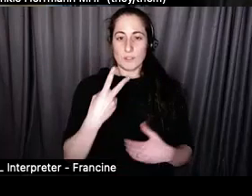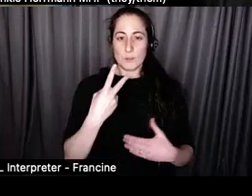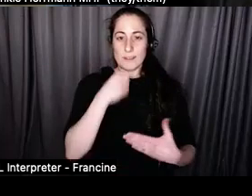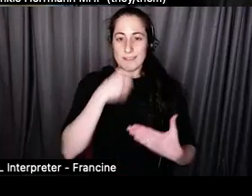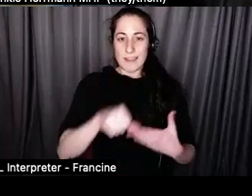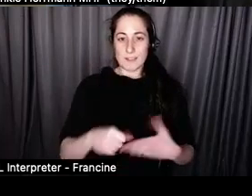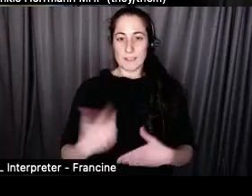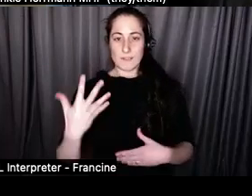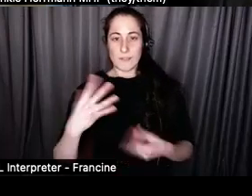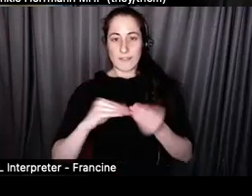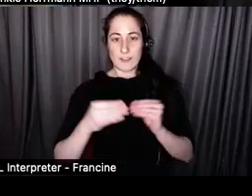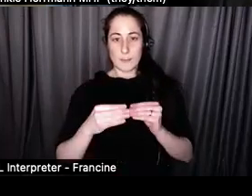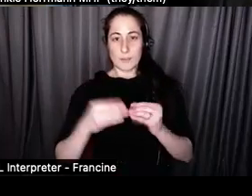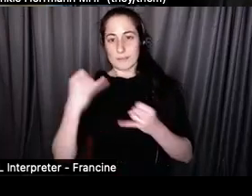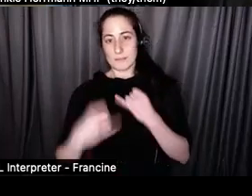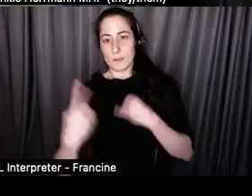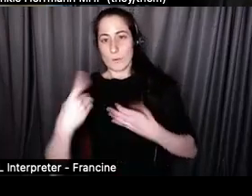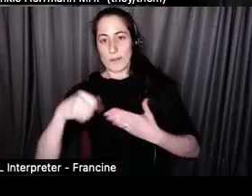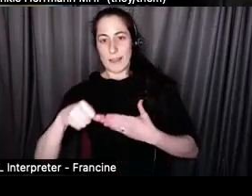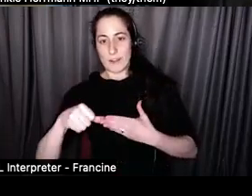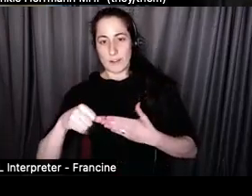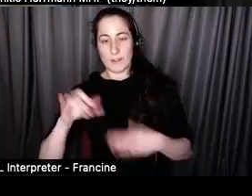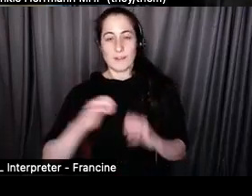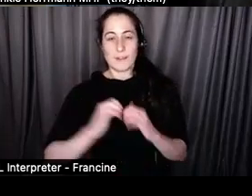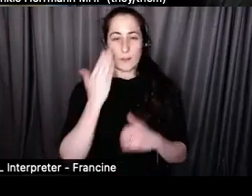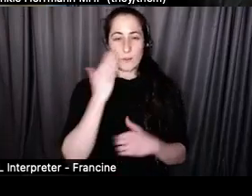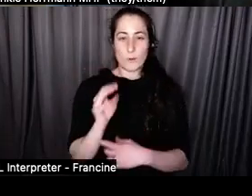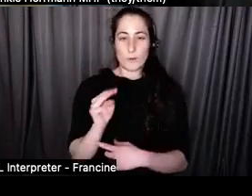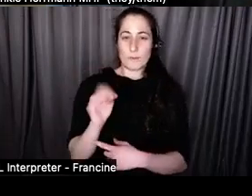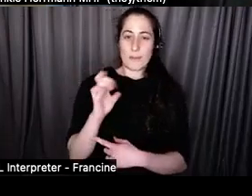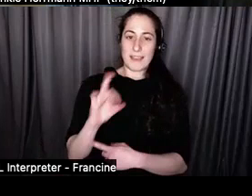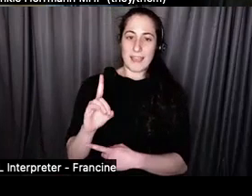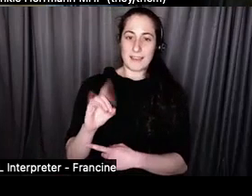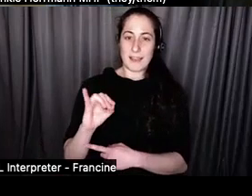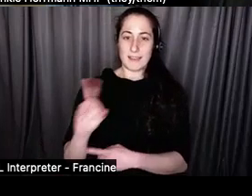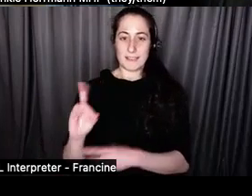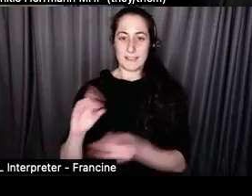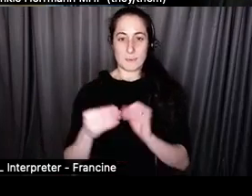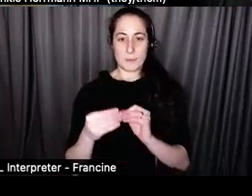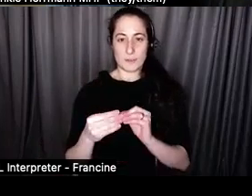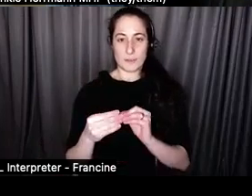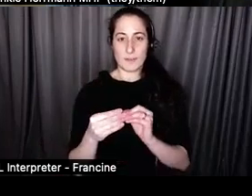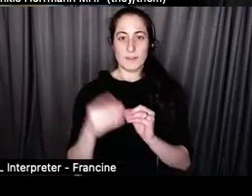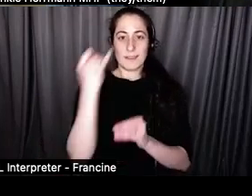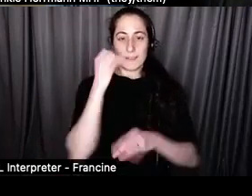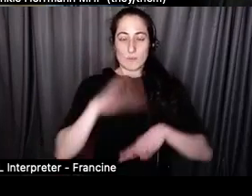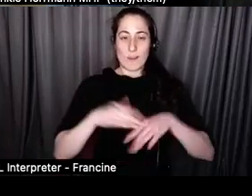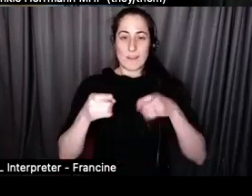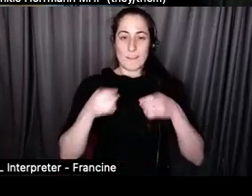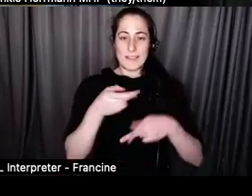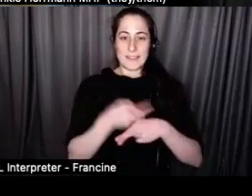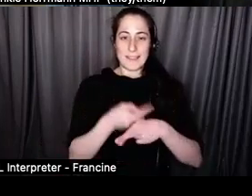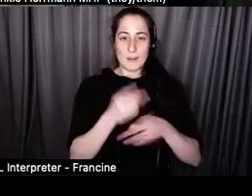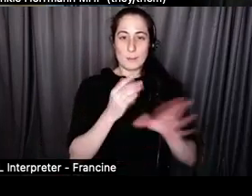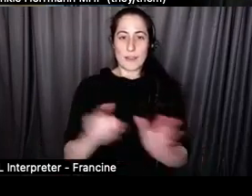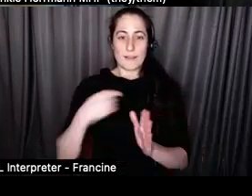and 1 letter. So that's how you'll know that that's your Medicaid ID number. If you are also in a managed care plan, I've got some